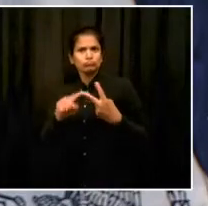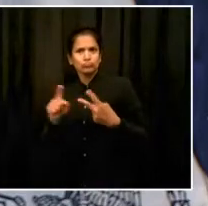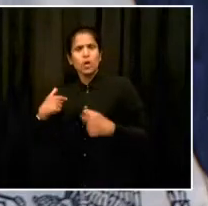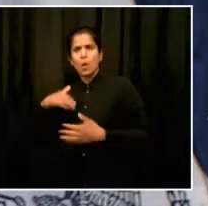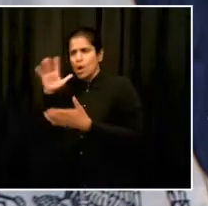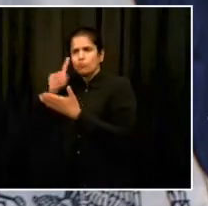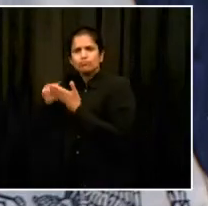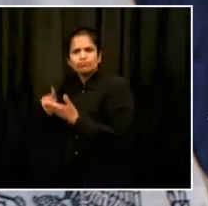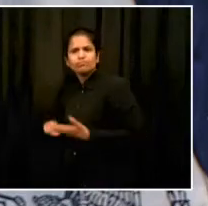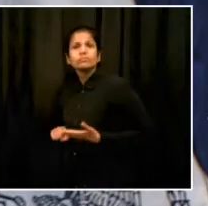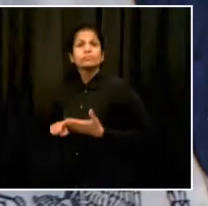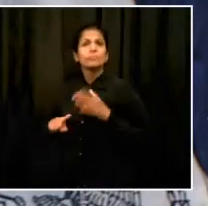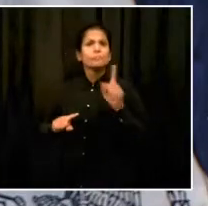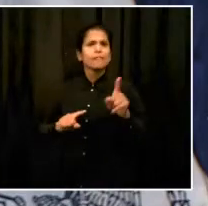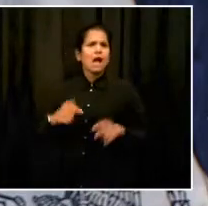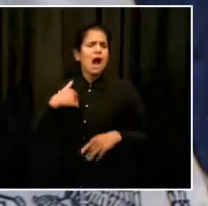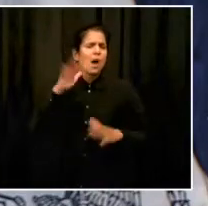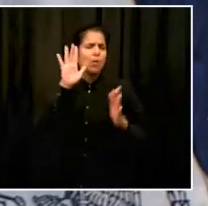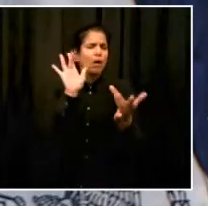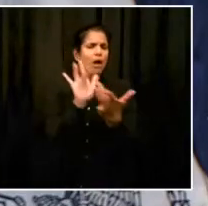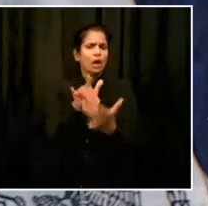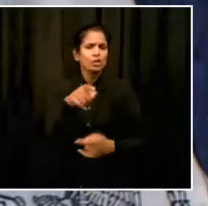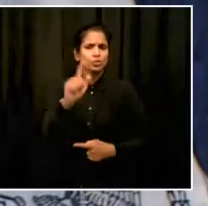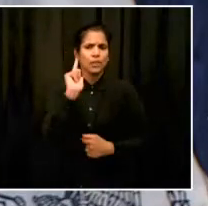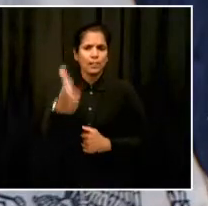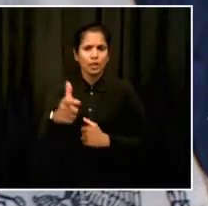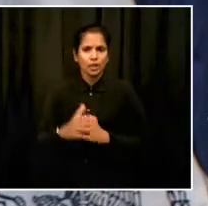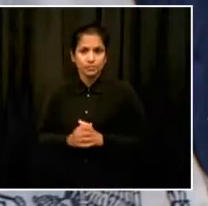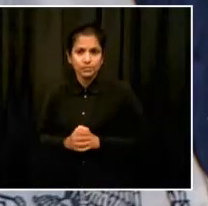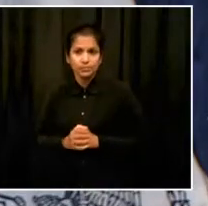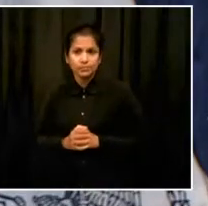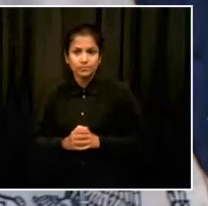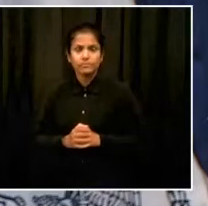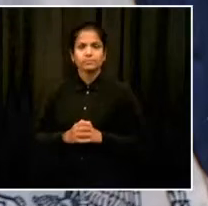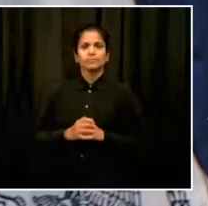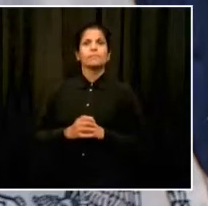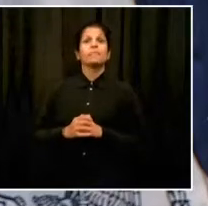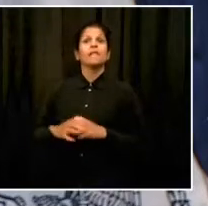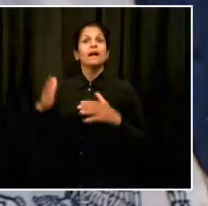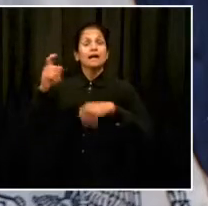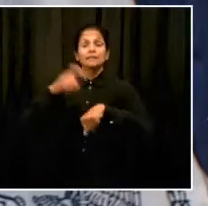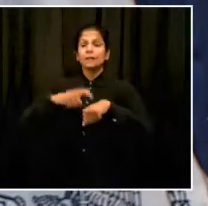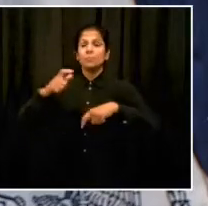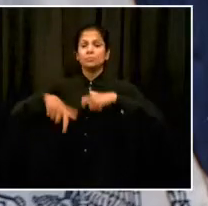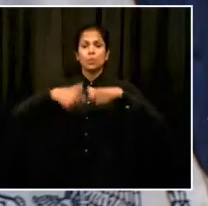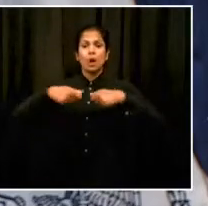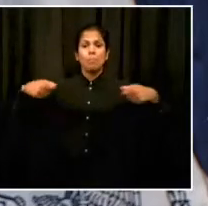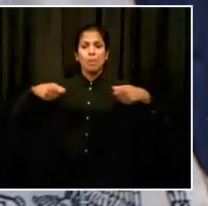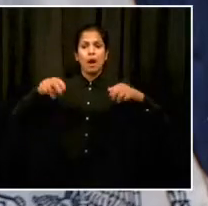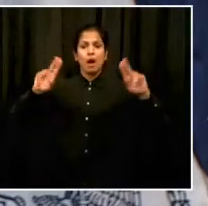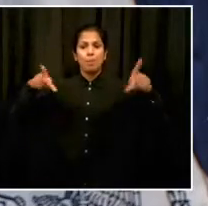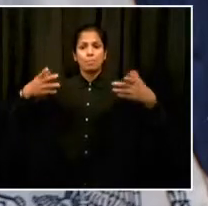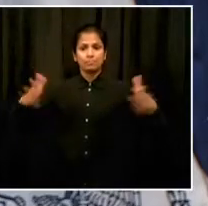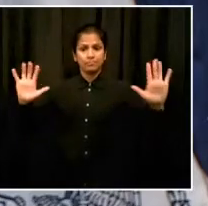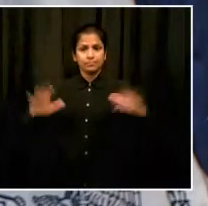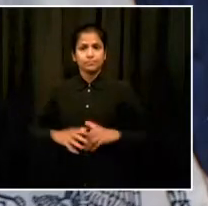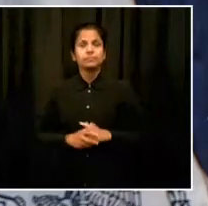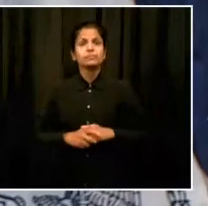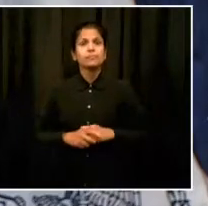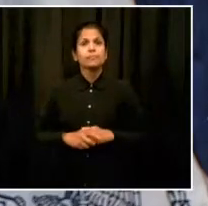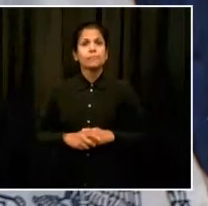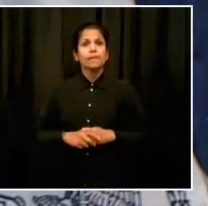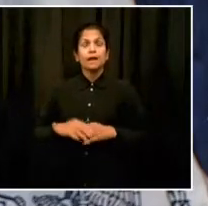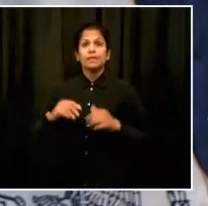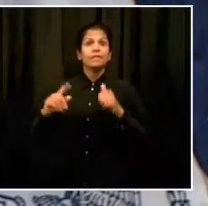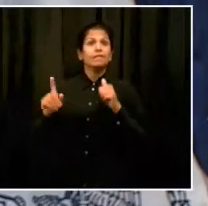today. Everybody, as we conclude here, first of all, just a factual update. I